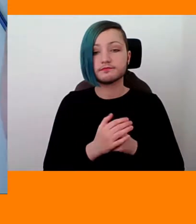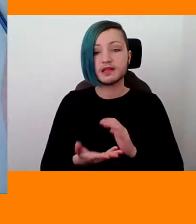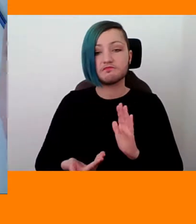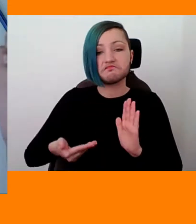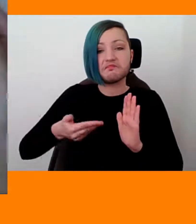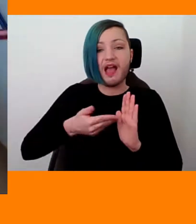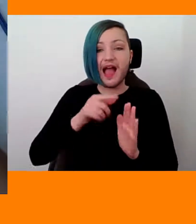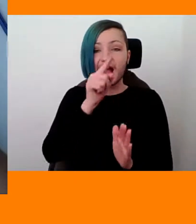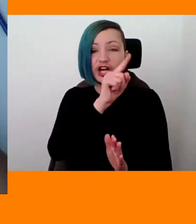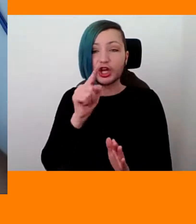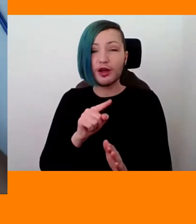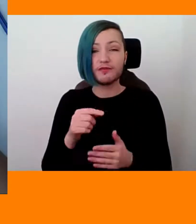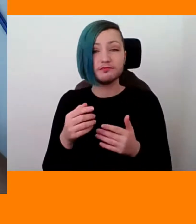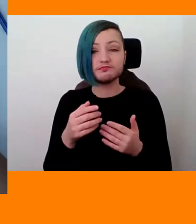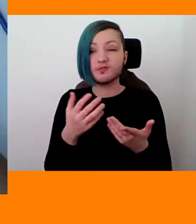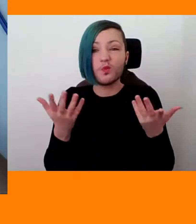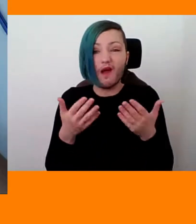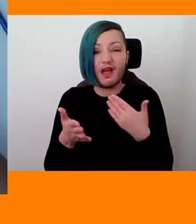doesn't matter where they are.